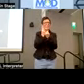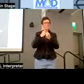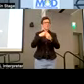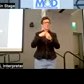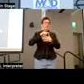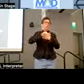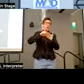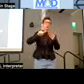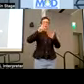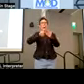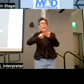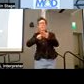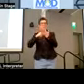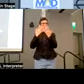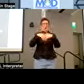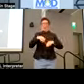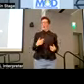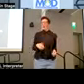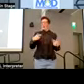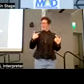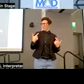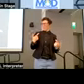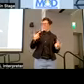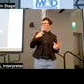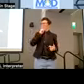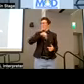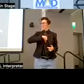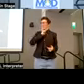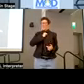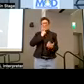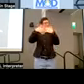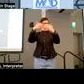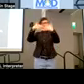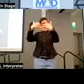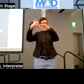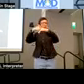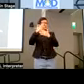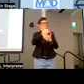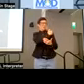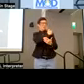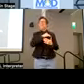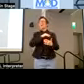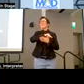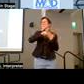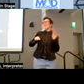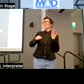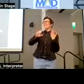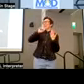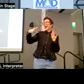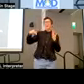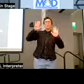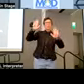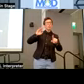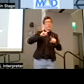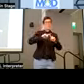back. Somebody said, well, you know, that's great, but it doesn't really work for everybody. And we're like, what do you mean it doesn't work for everybody? It's great. It's part